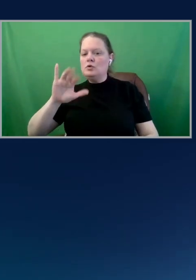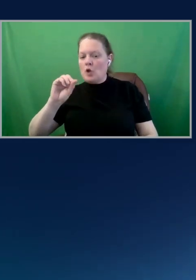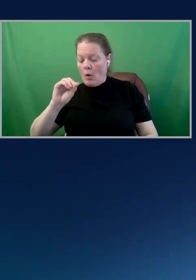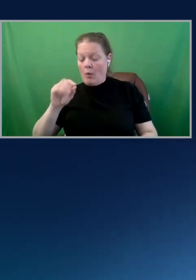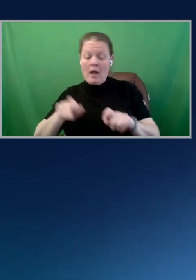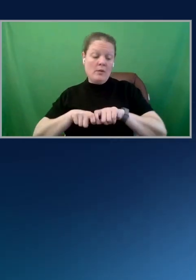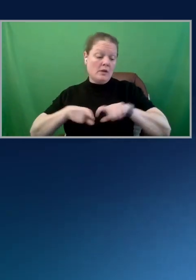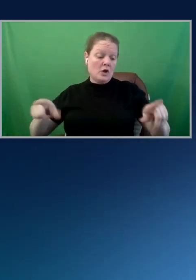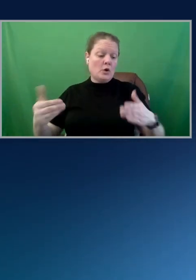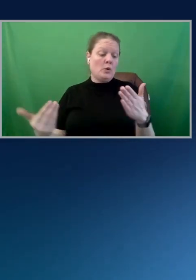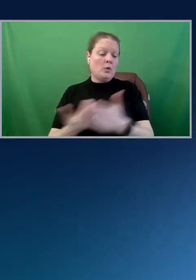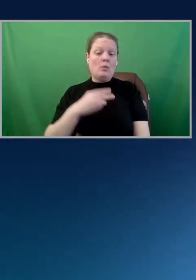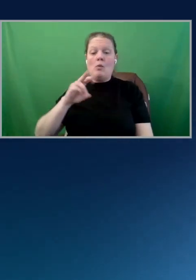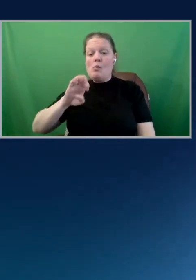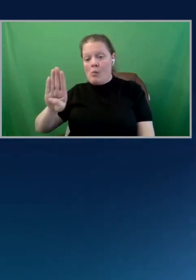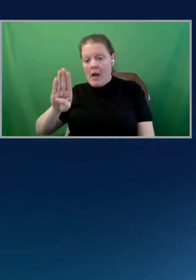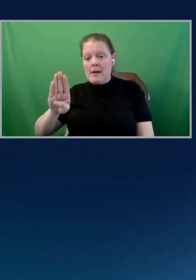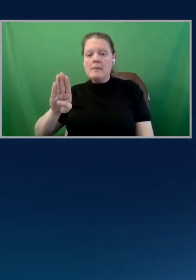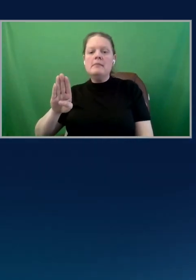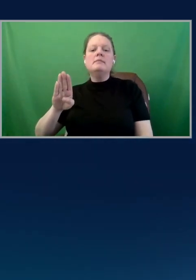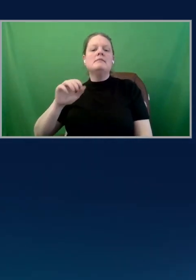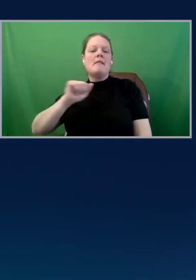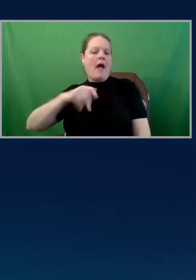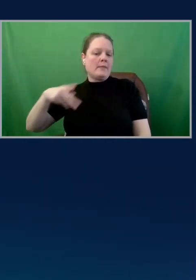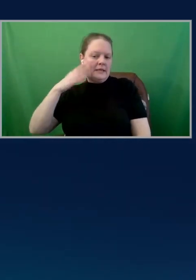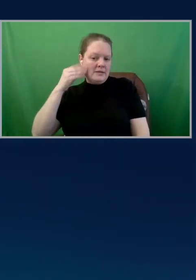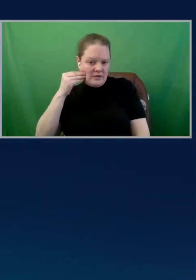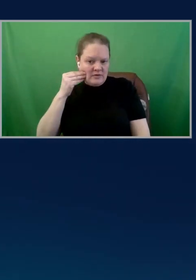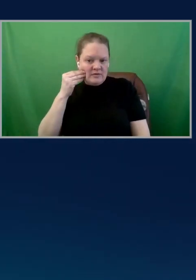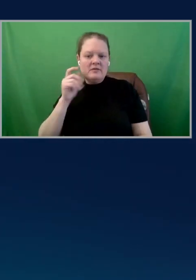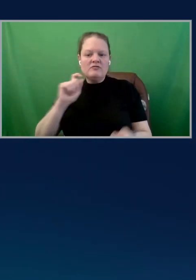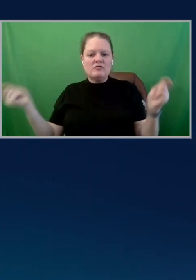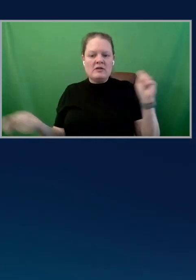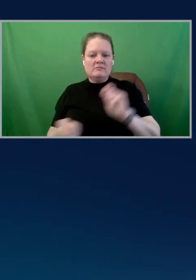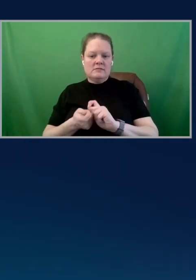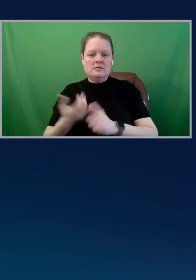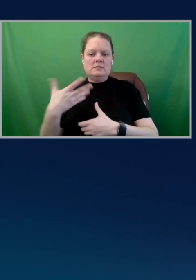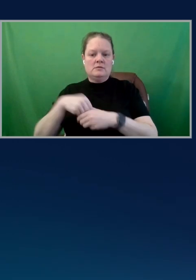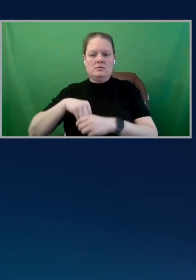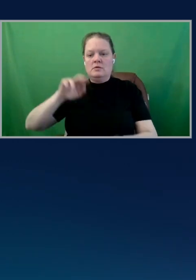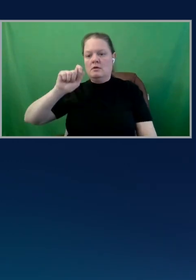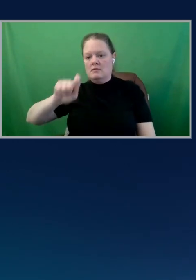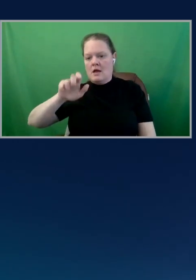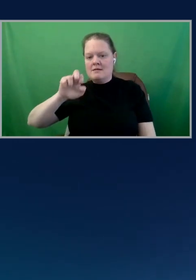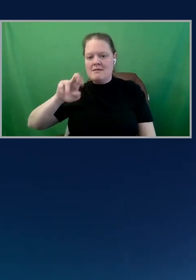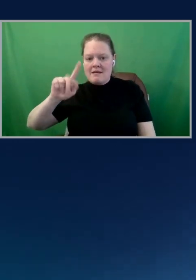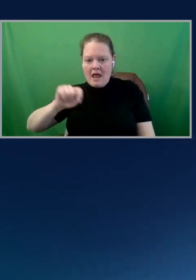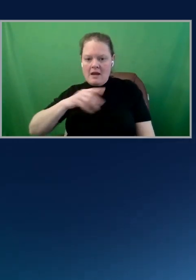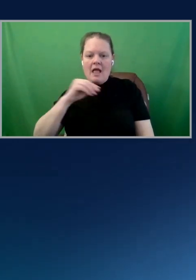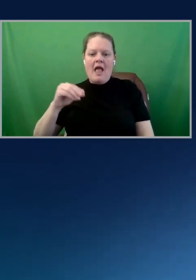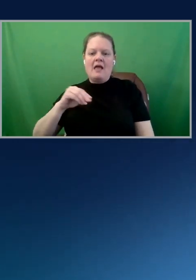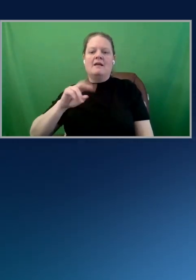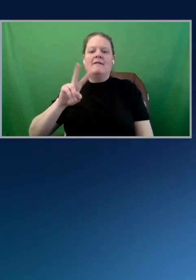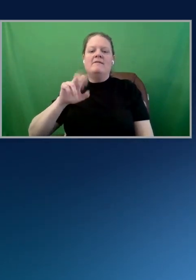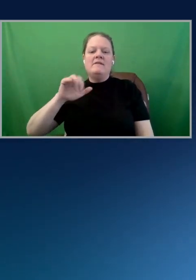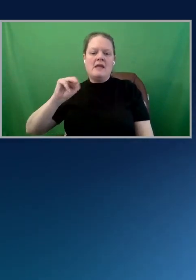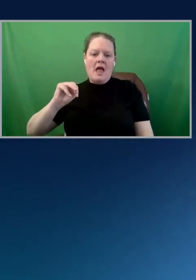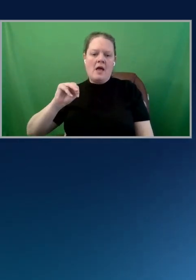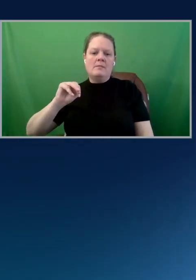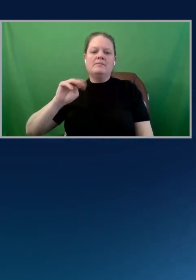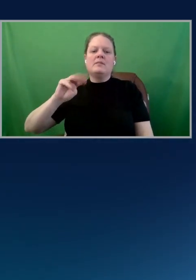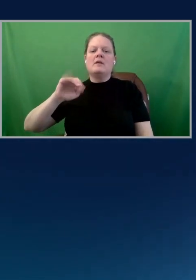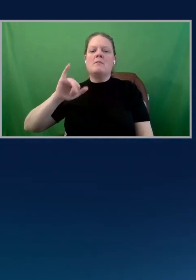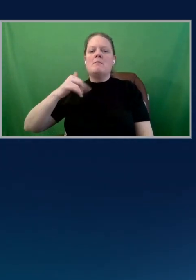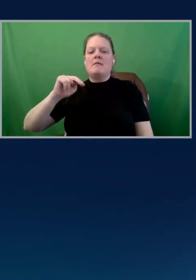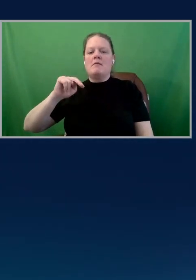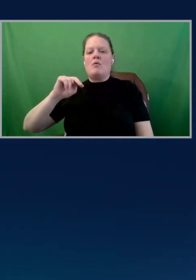for transformations, including .NET, as well as mainframe and VMware workloads. So a lot of exciting stuff, but today we wanted to